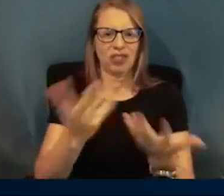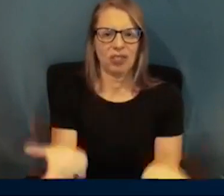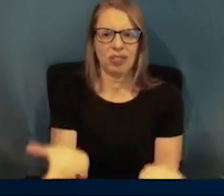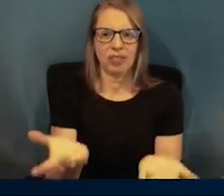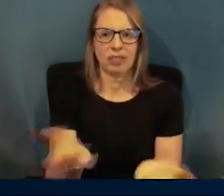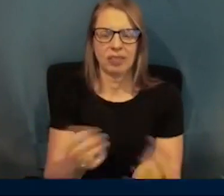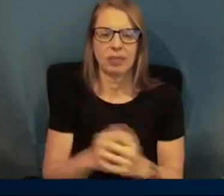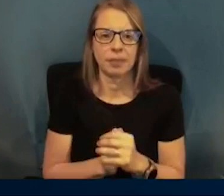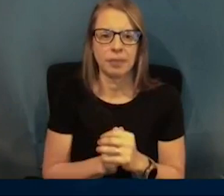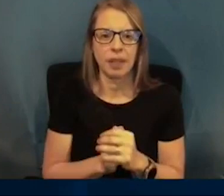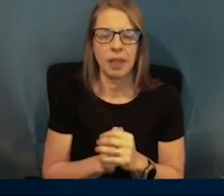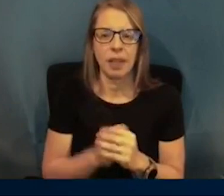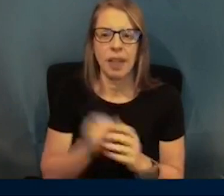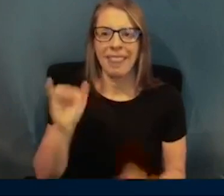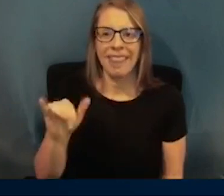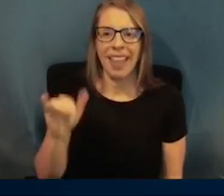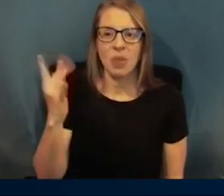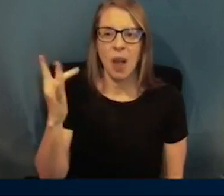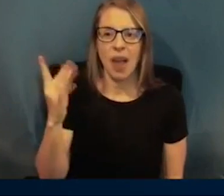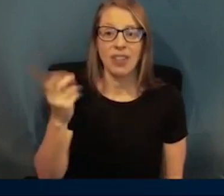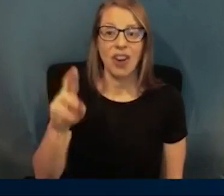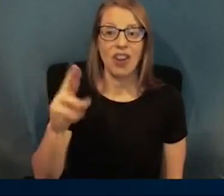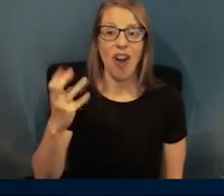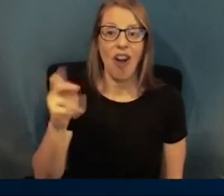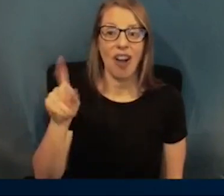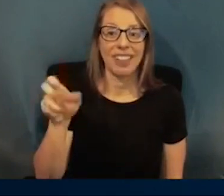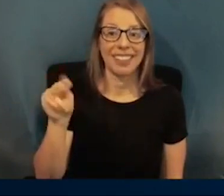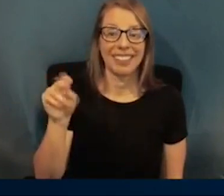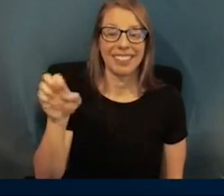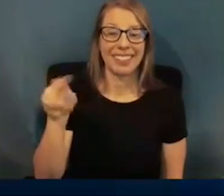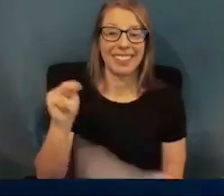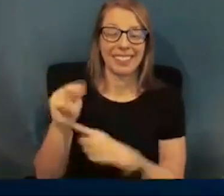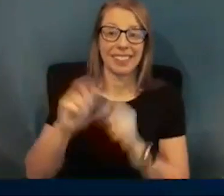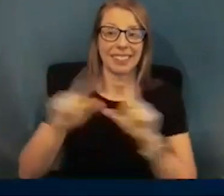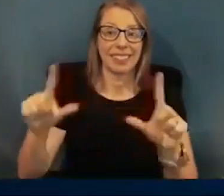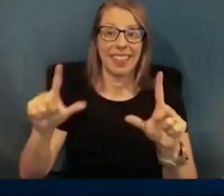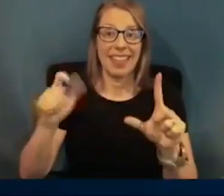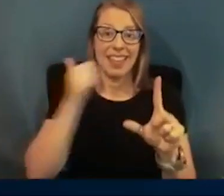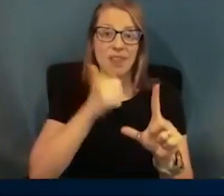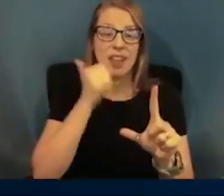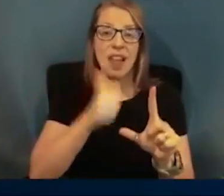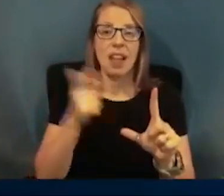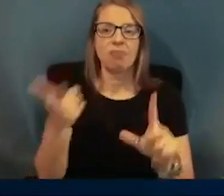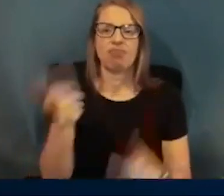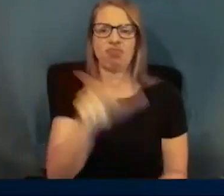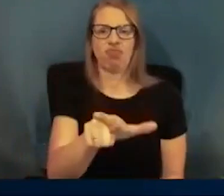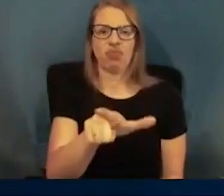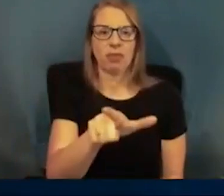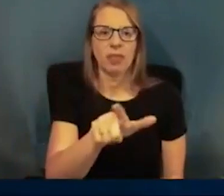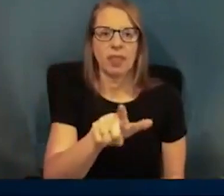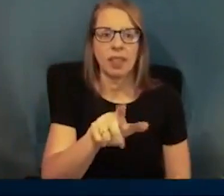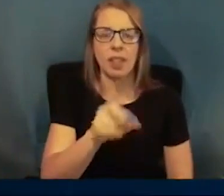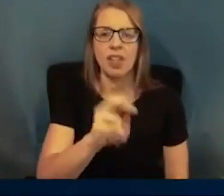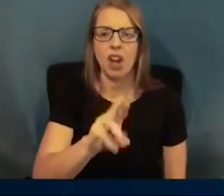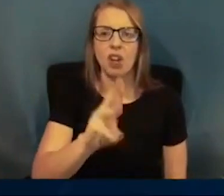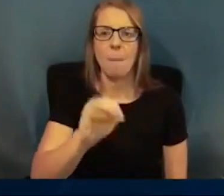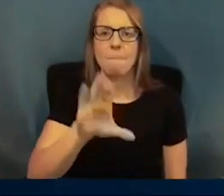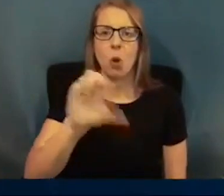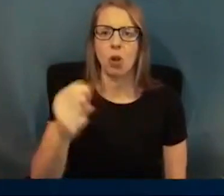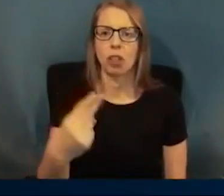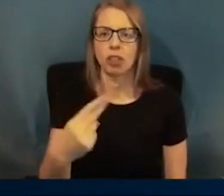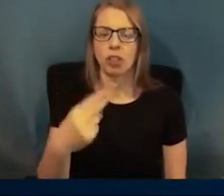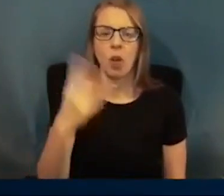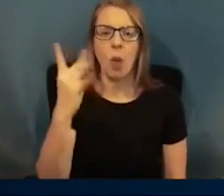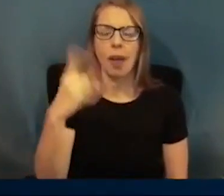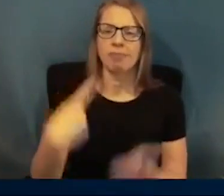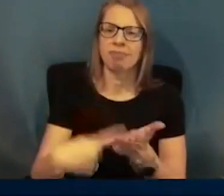Yeah, I'd like to throw this to Dr. Morsch, just because he talked about that with the Navajo Nation and their thoughts of not just